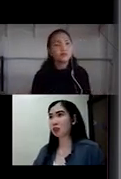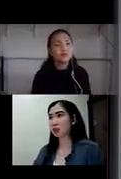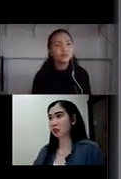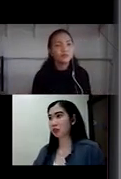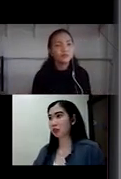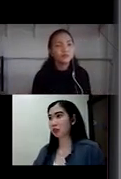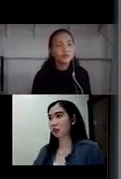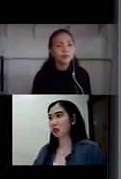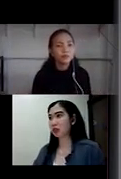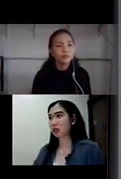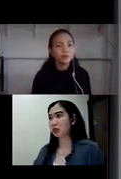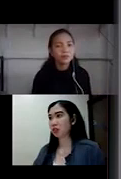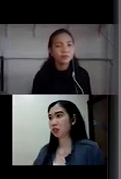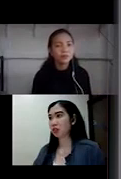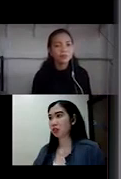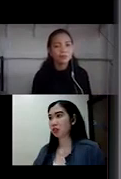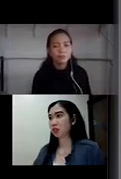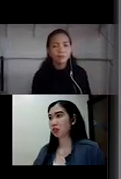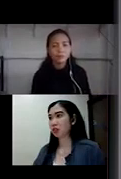kayo ng